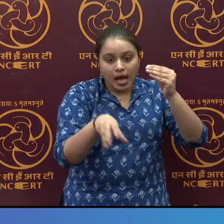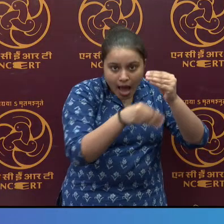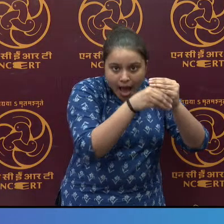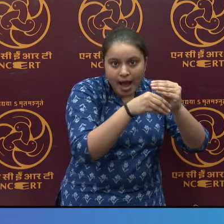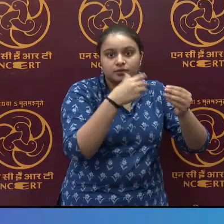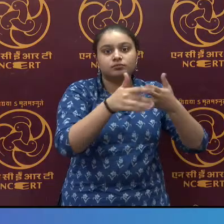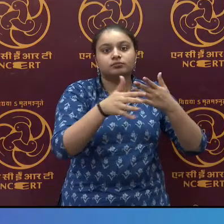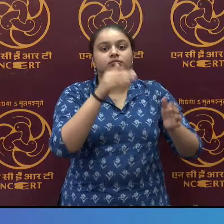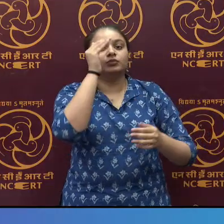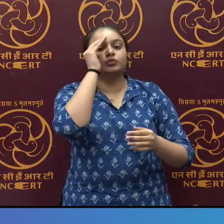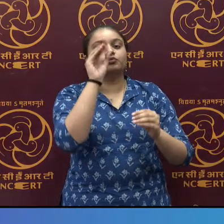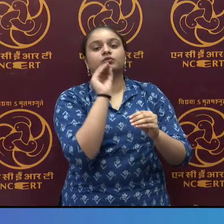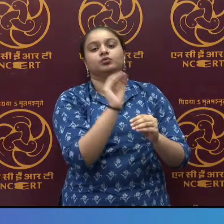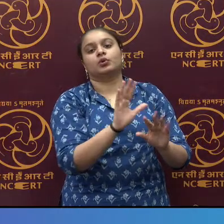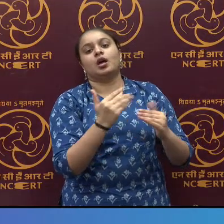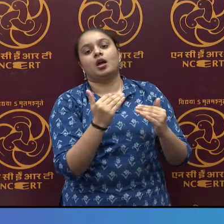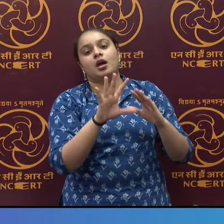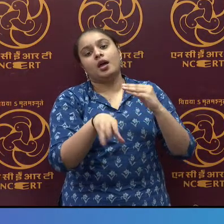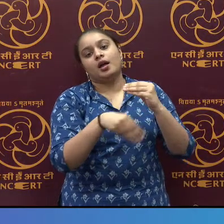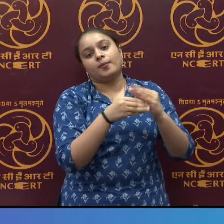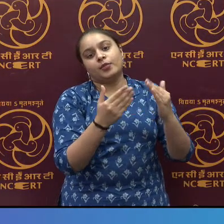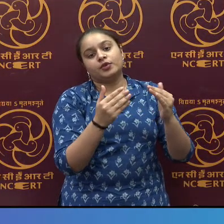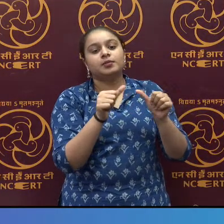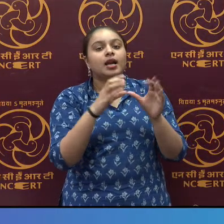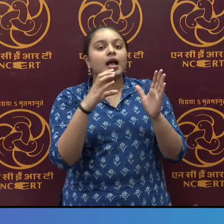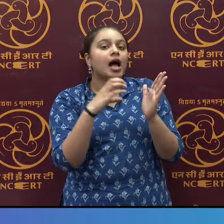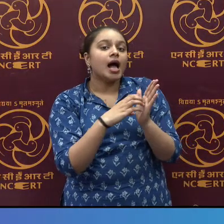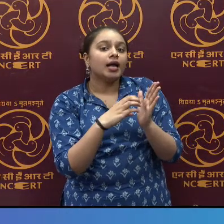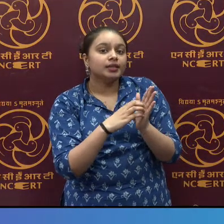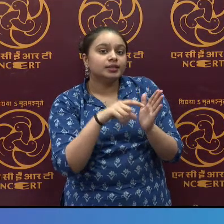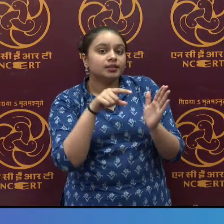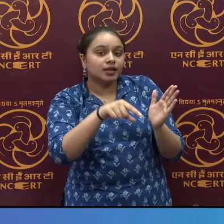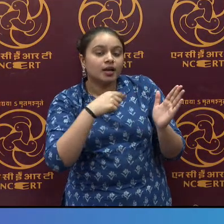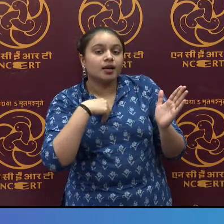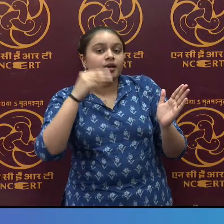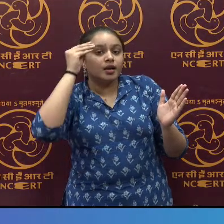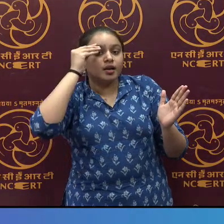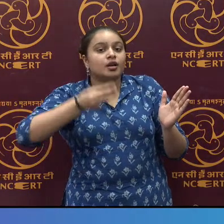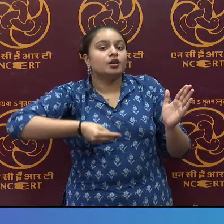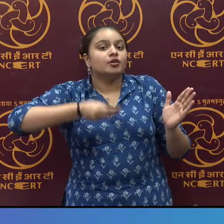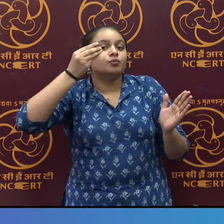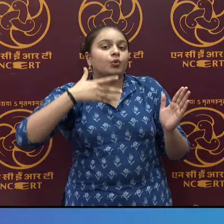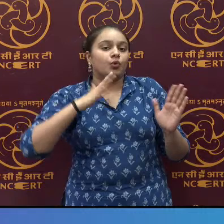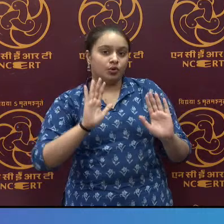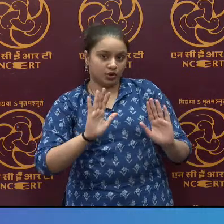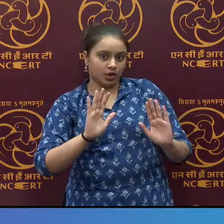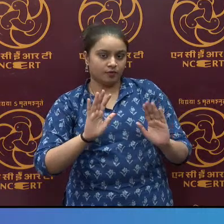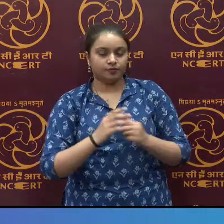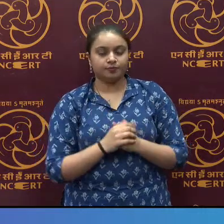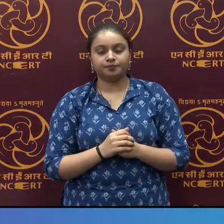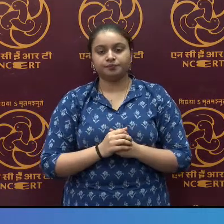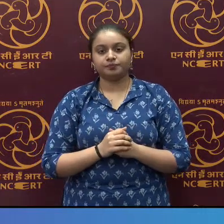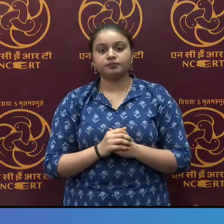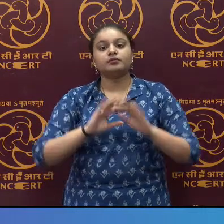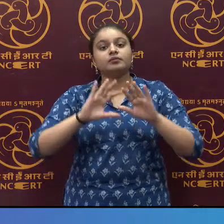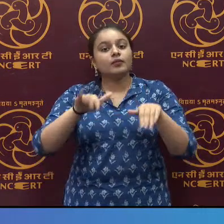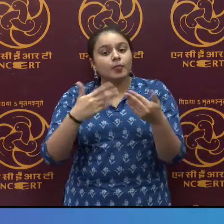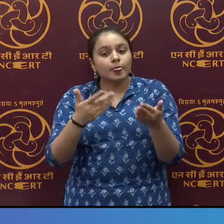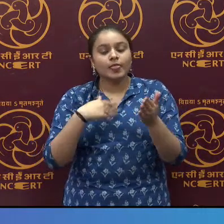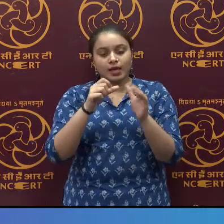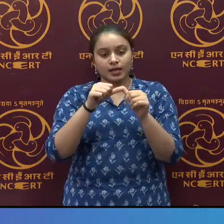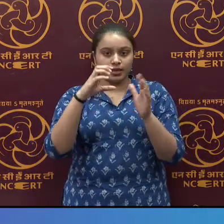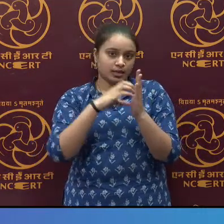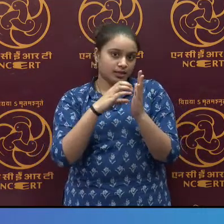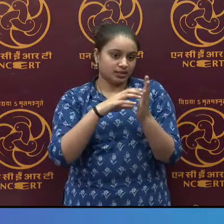information. So article is more informative than a report. Alright, and I think when we talk about